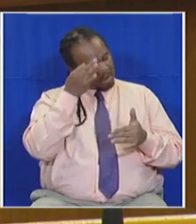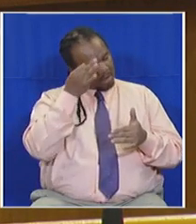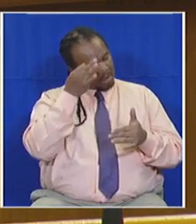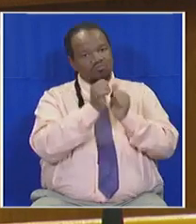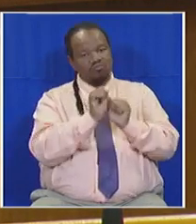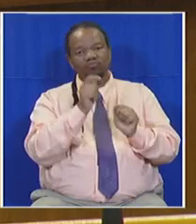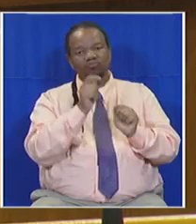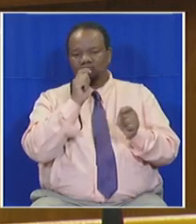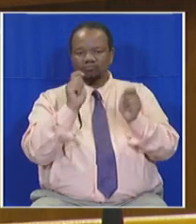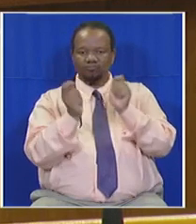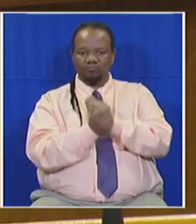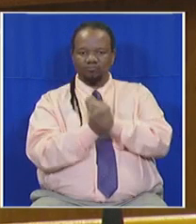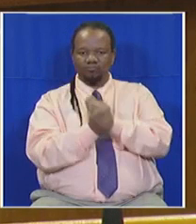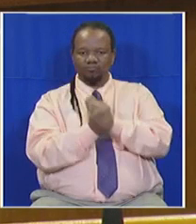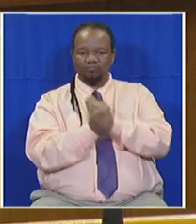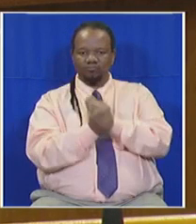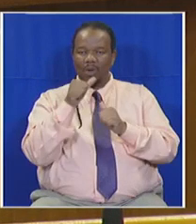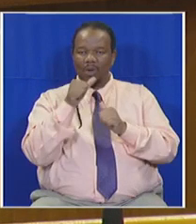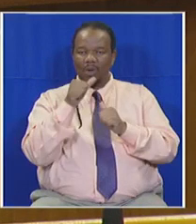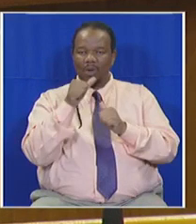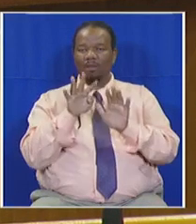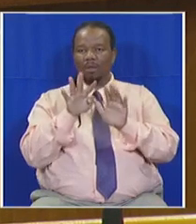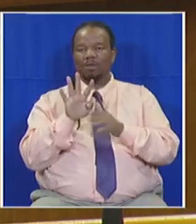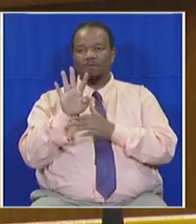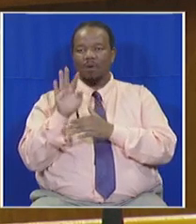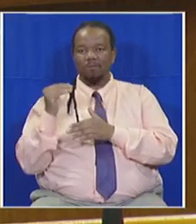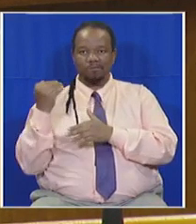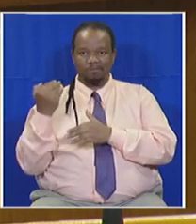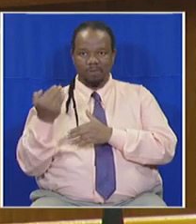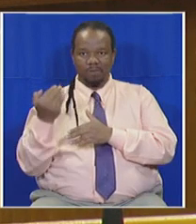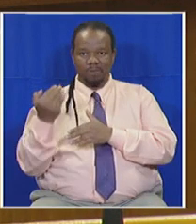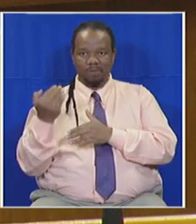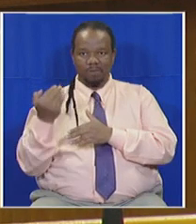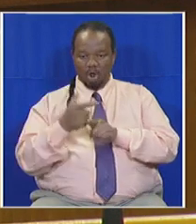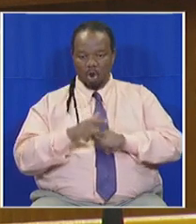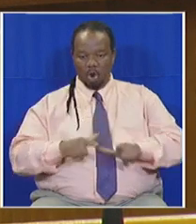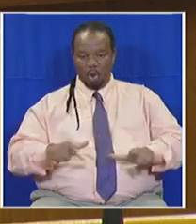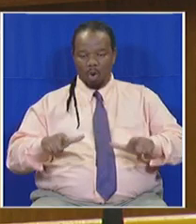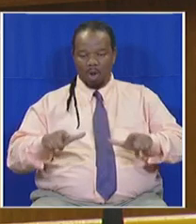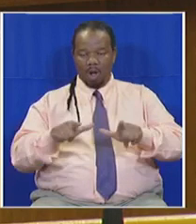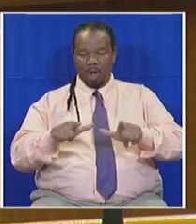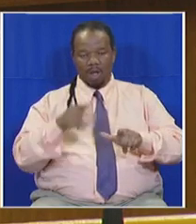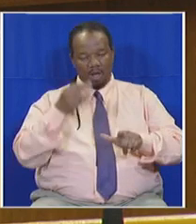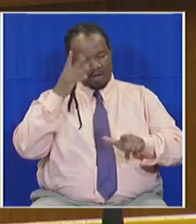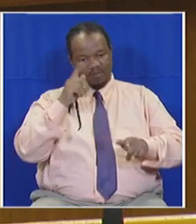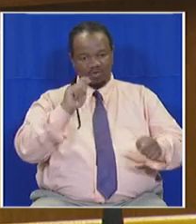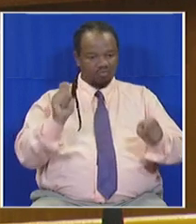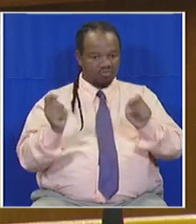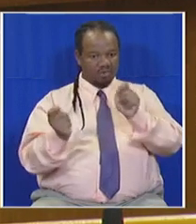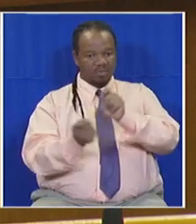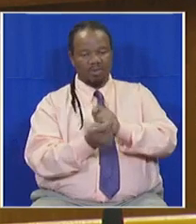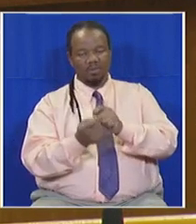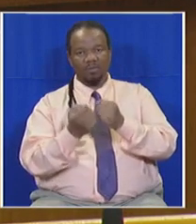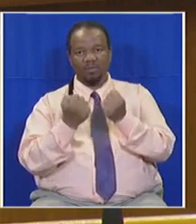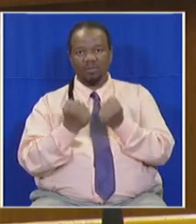in 1994. Transforming the local government sector has been a key element of this. Last month, we convened